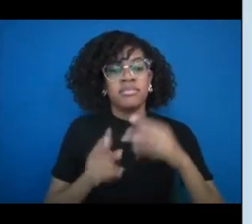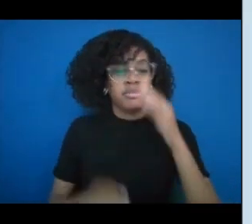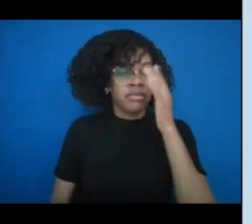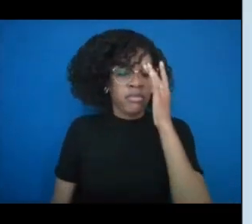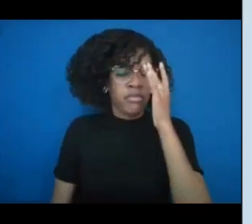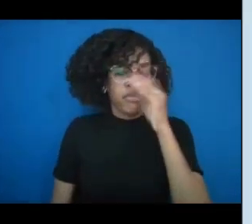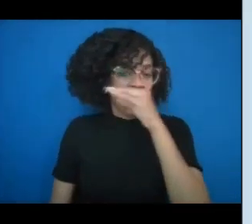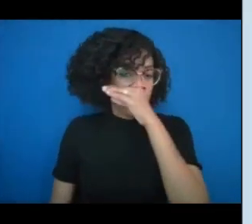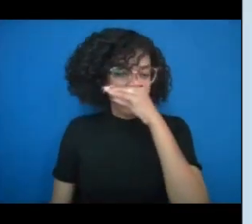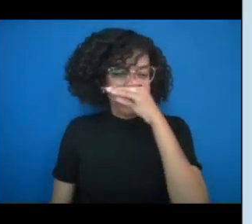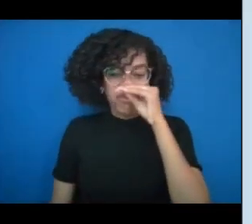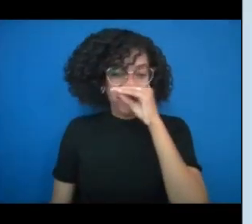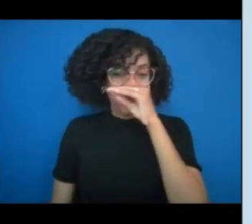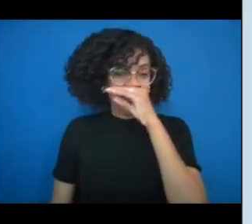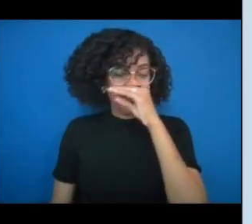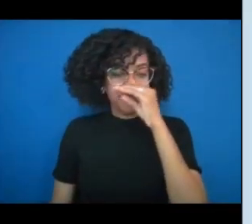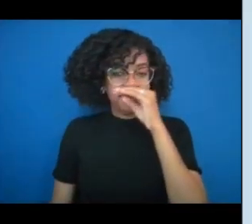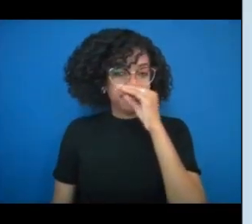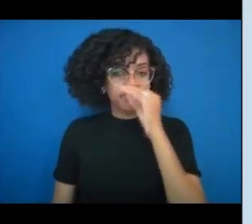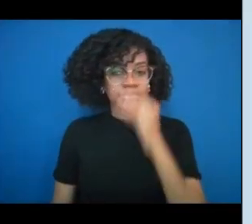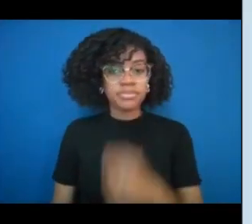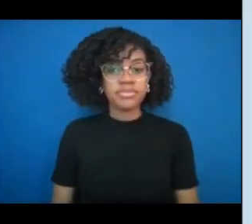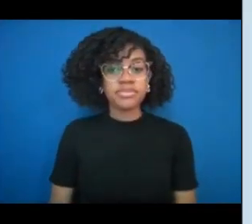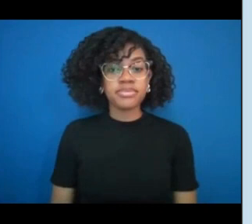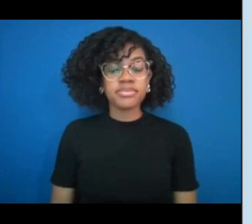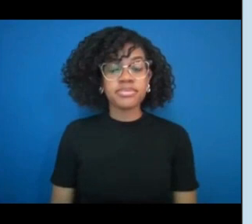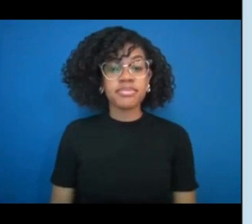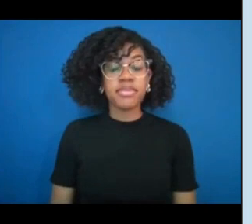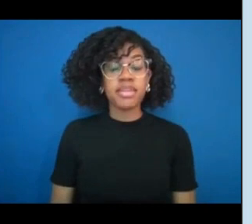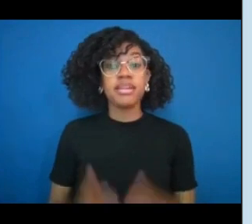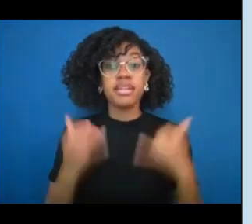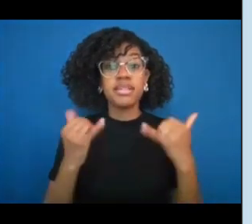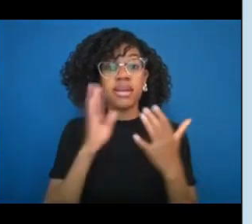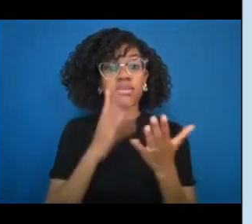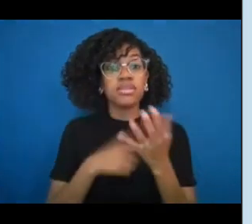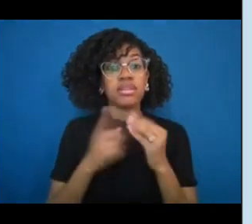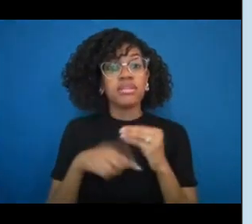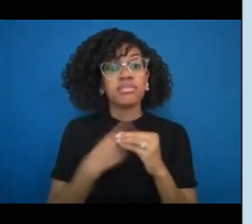Okay, we are going to talk about the parts of your application.